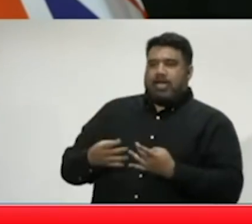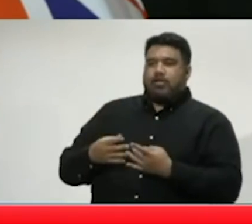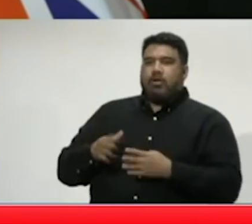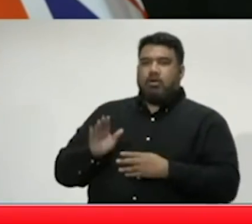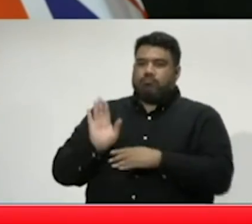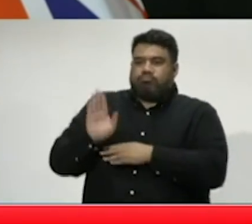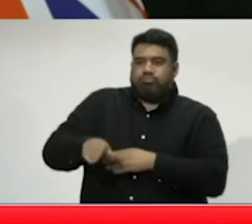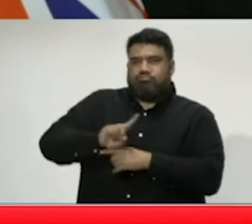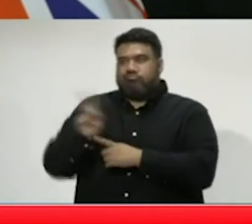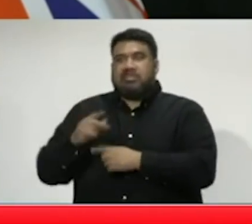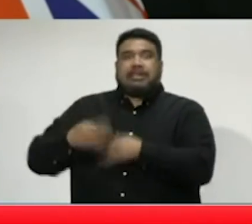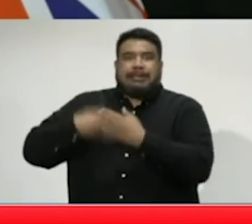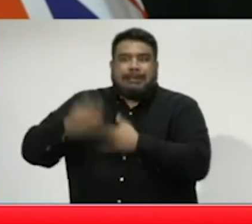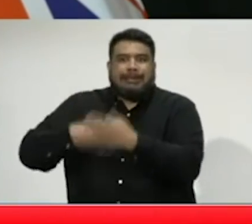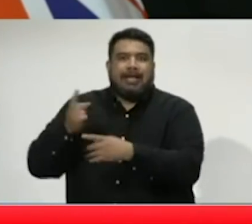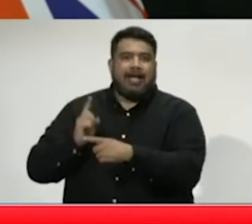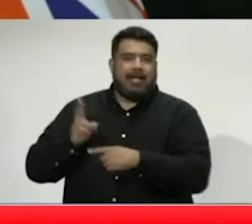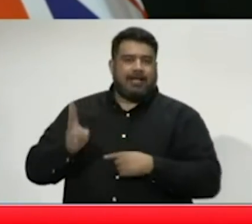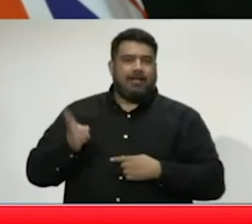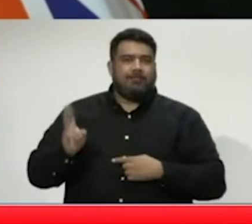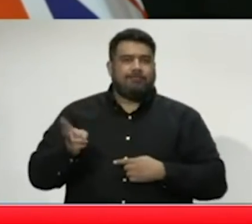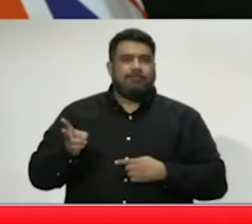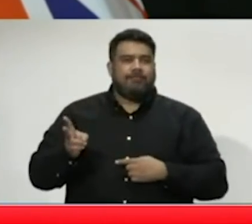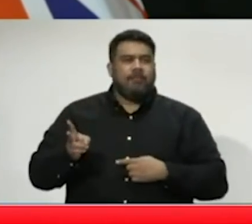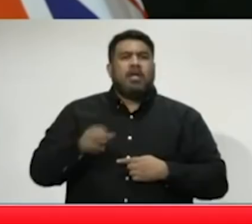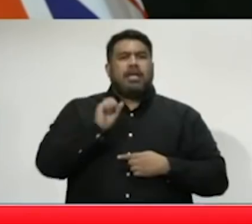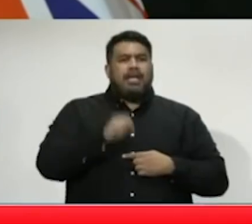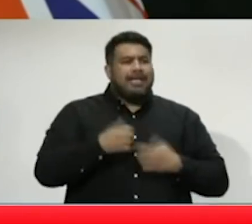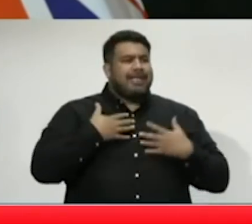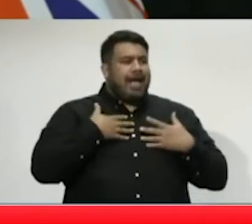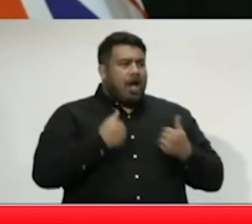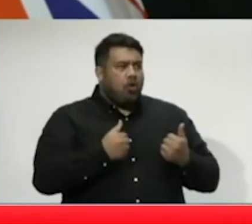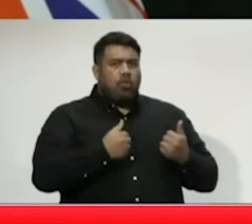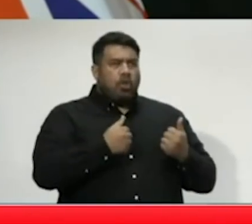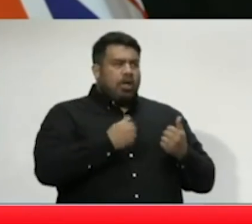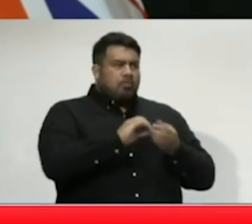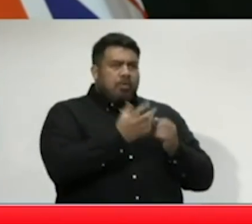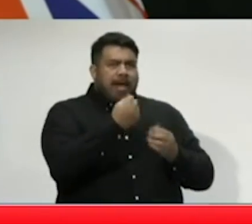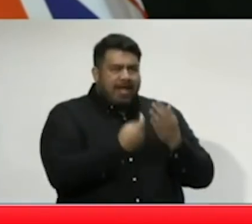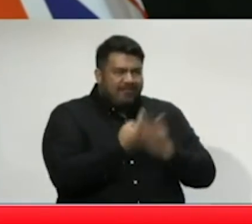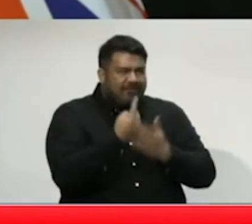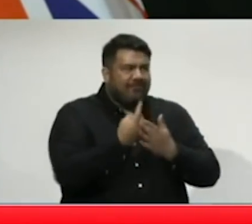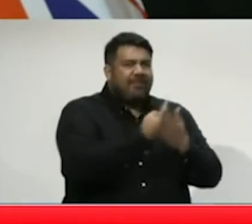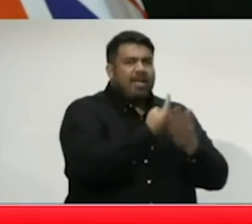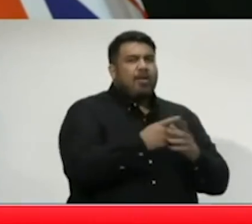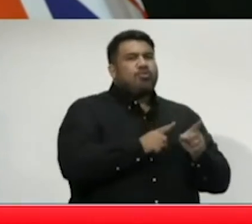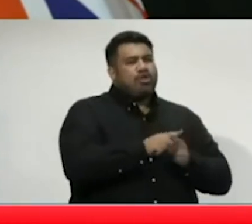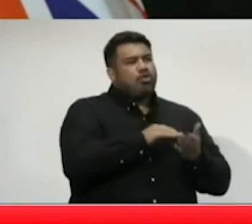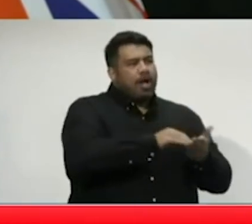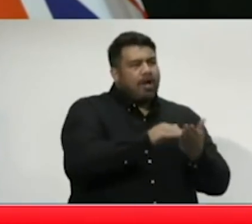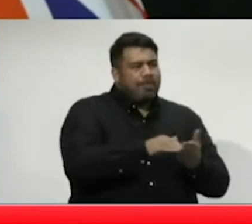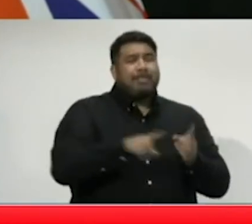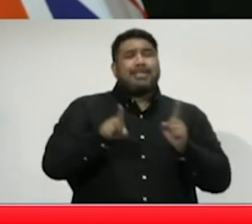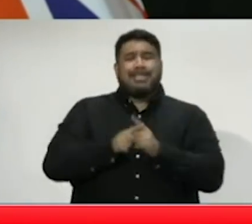avoid the worst of the health outcomes others have experienced, we can also try to minimise some of the economic pain. All through